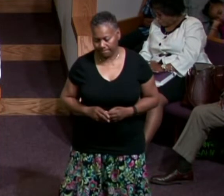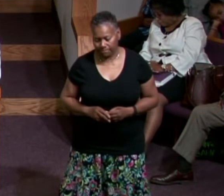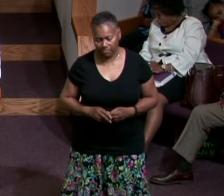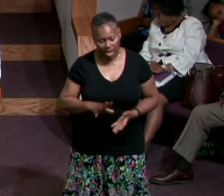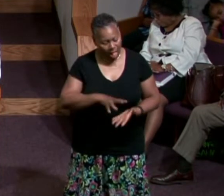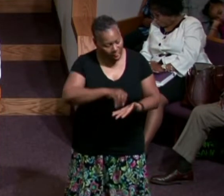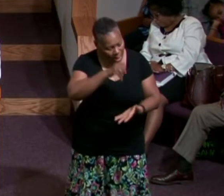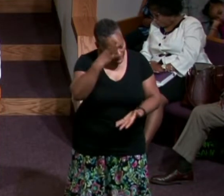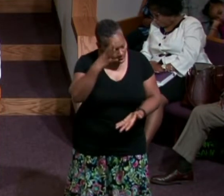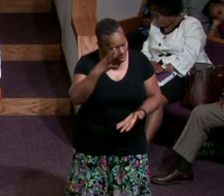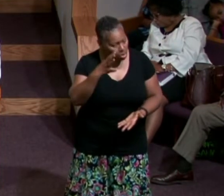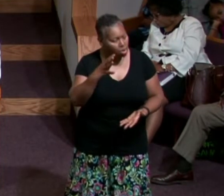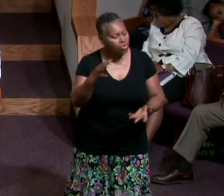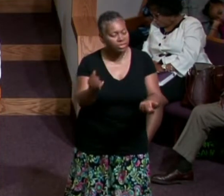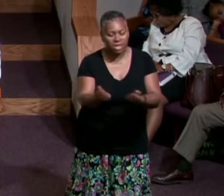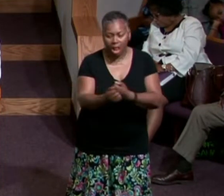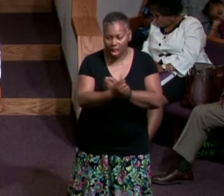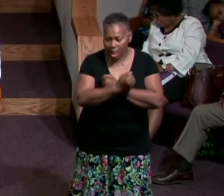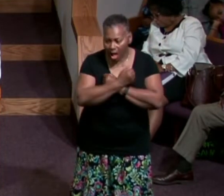Learn to love the child